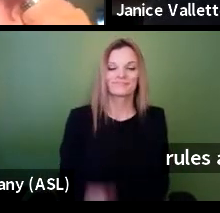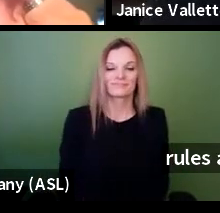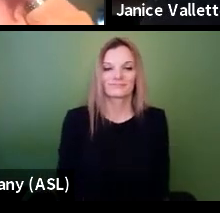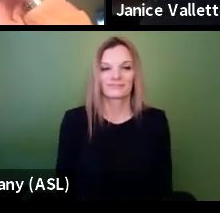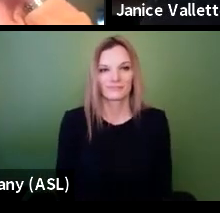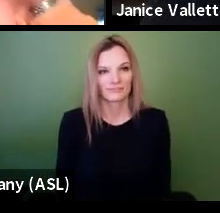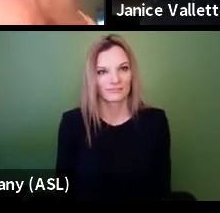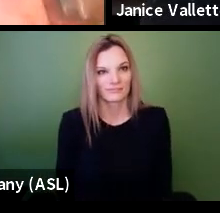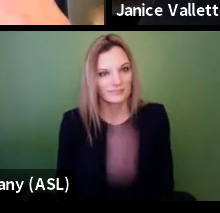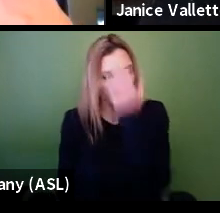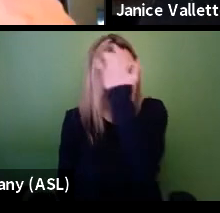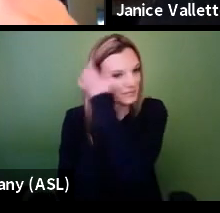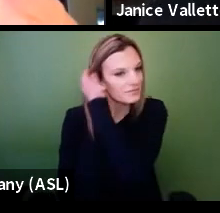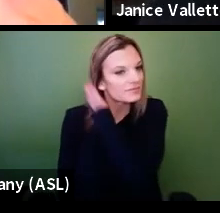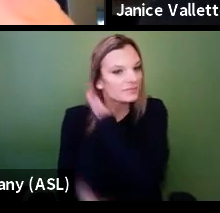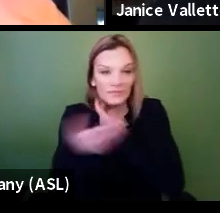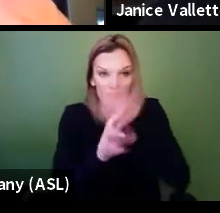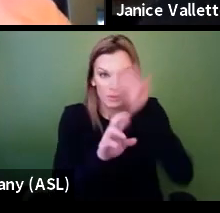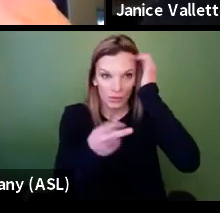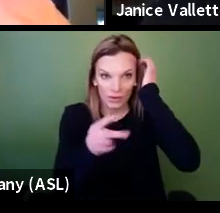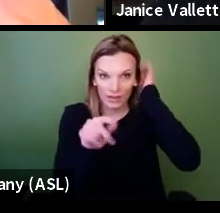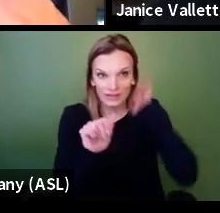How about you, Rhonda?